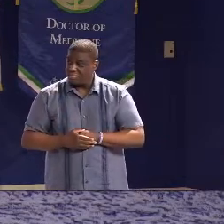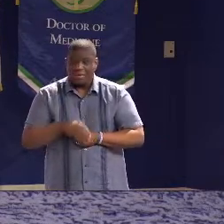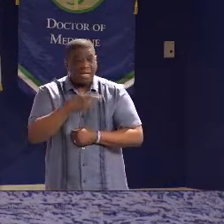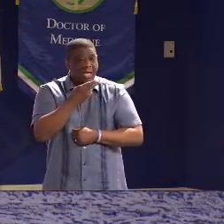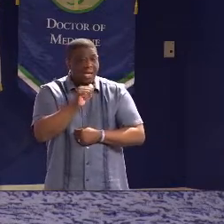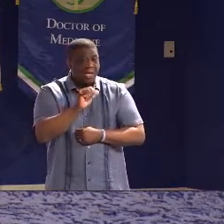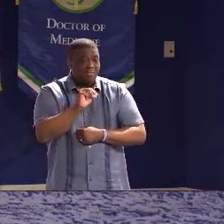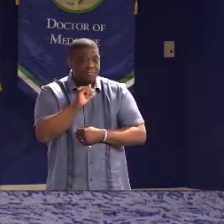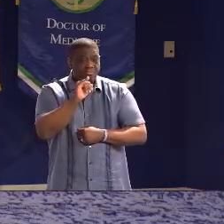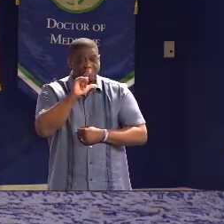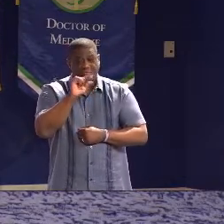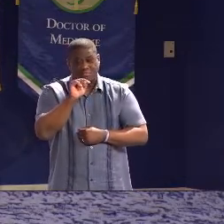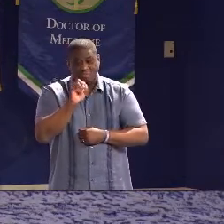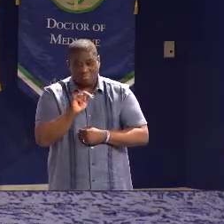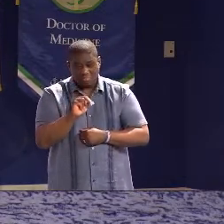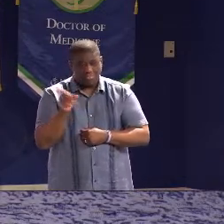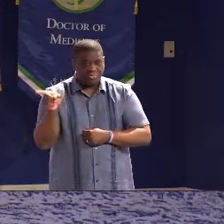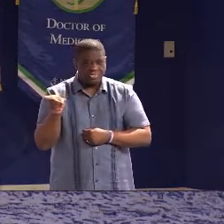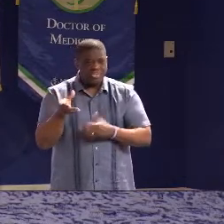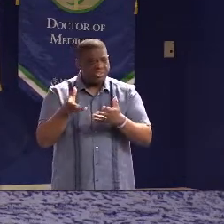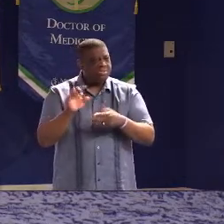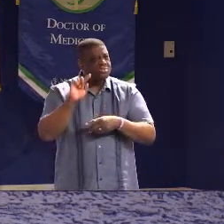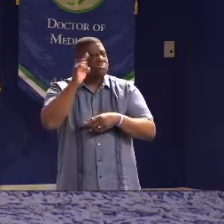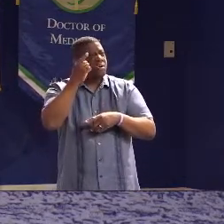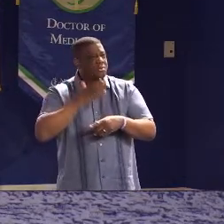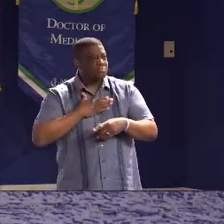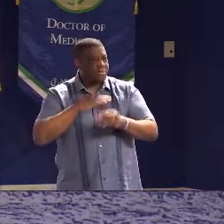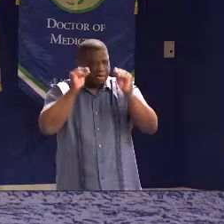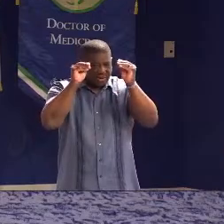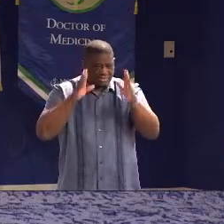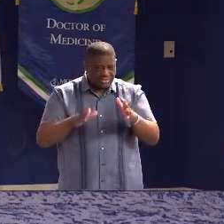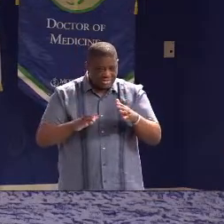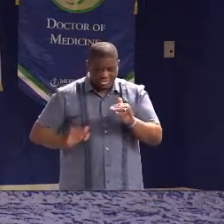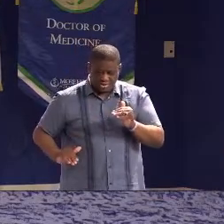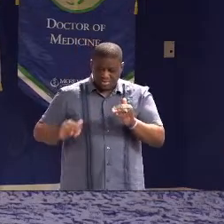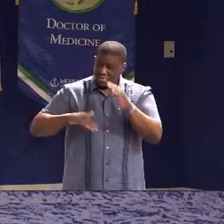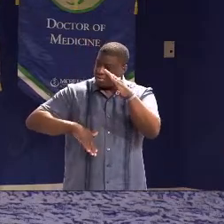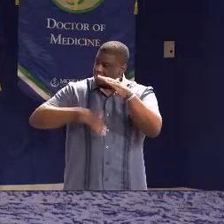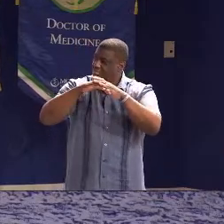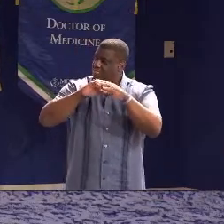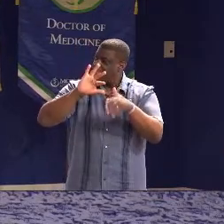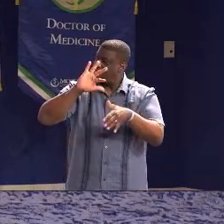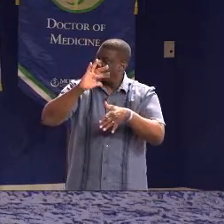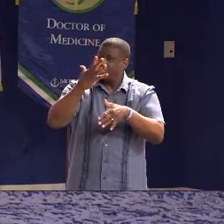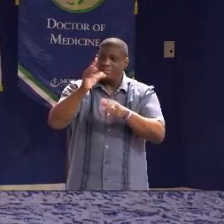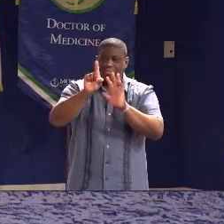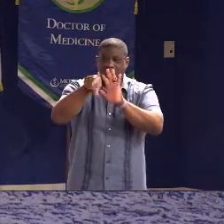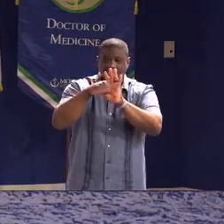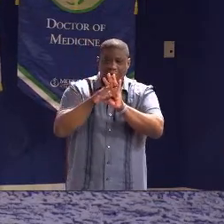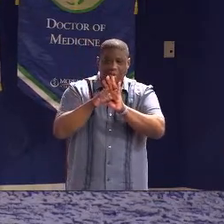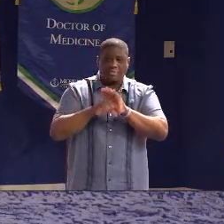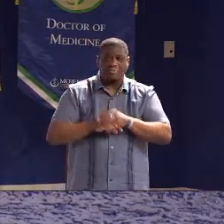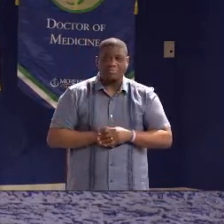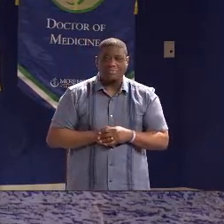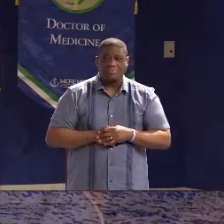Hamilton. She was one of my teachers from 2nd to 5th grade, and yeah.